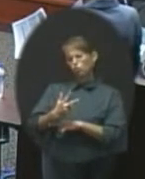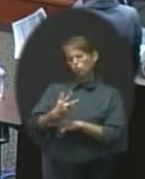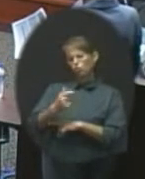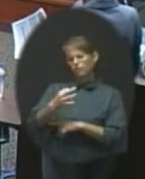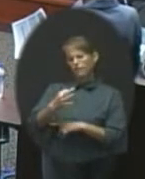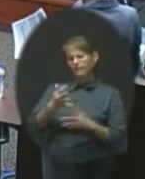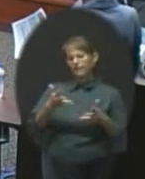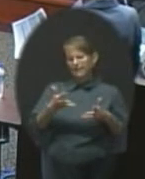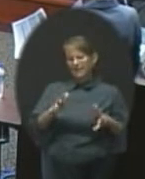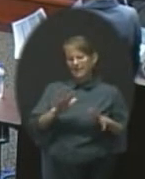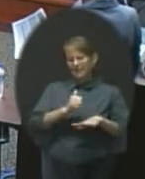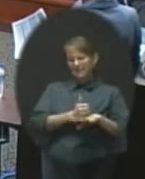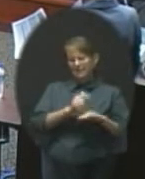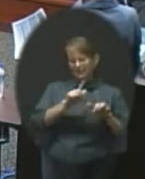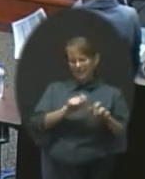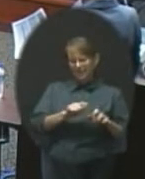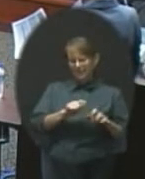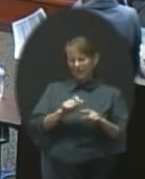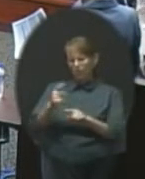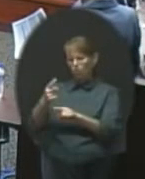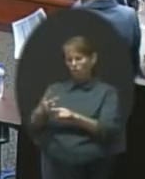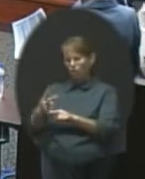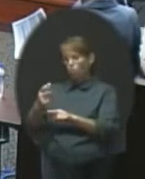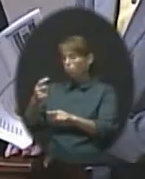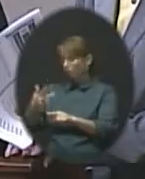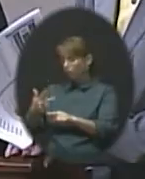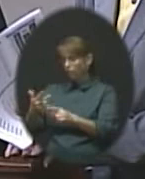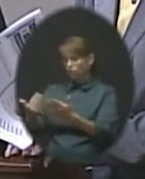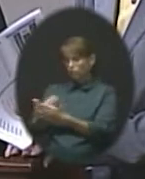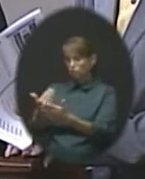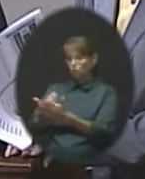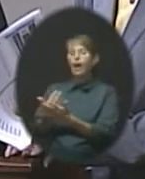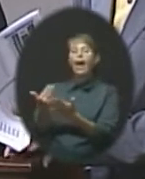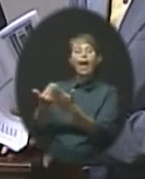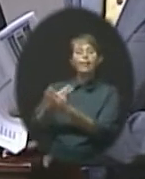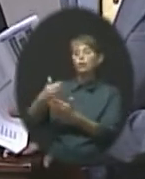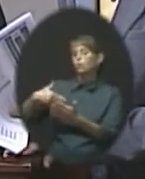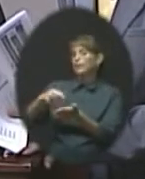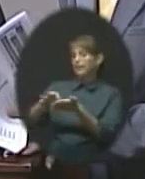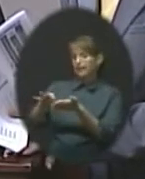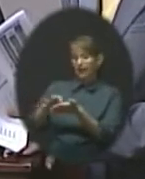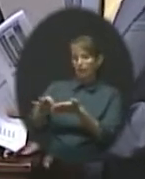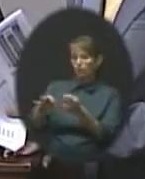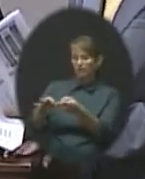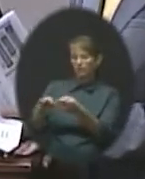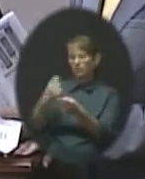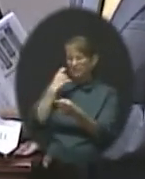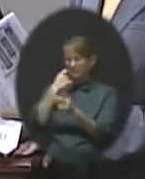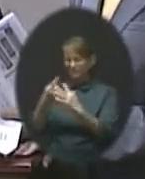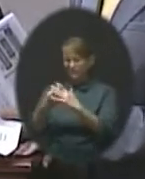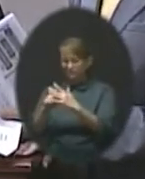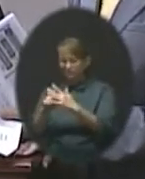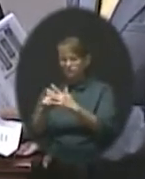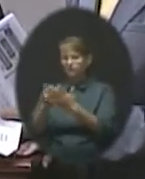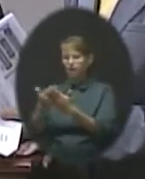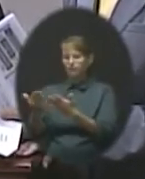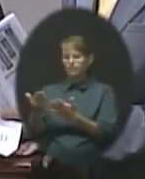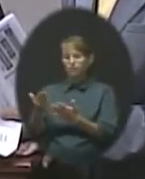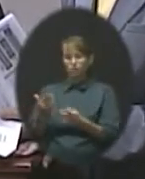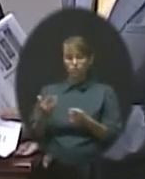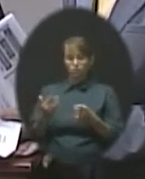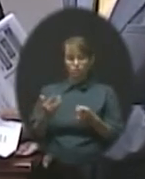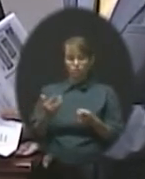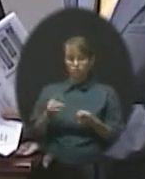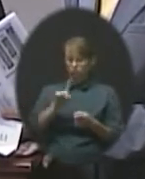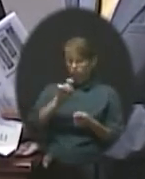new. And the new didn't count. They that's were what I thought piloted items. They and did yet not you count. Feel like it impacted our scores? Why, a